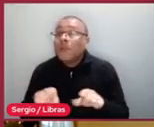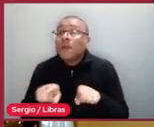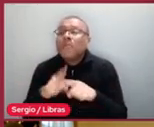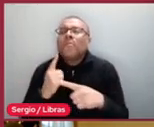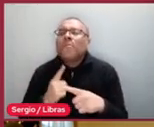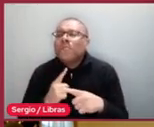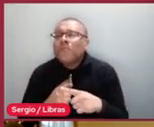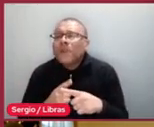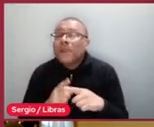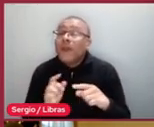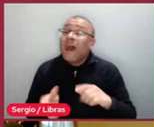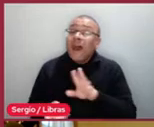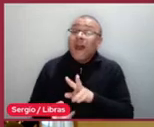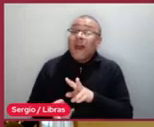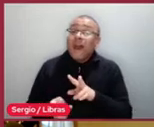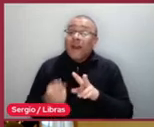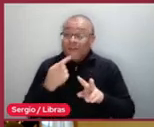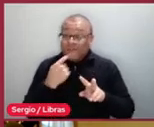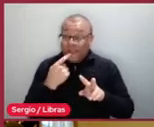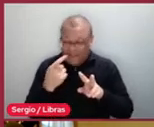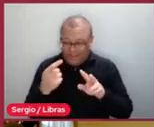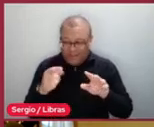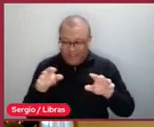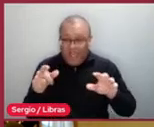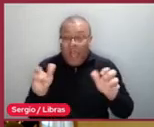becoming complicated to merge different